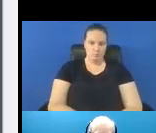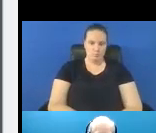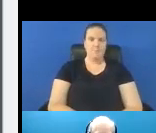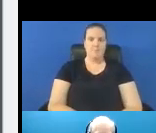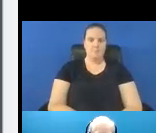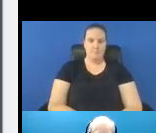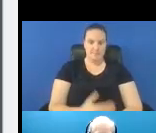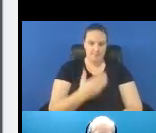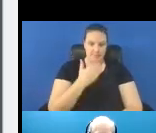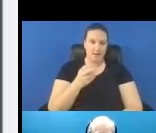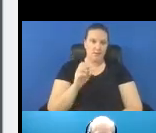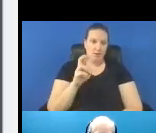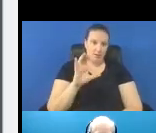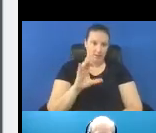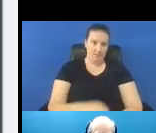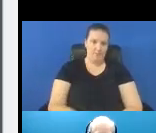Thank you, Eric.